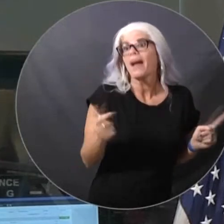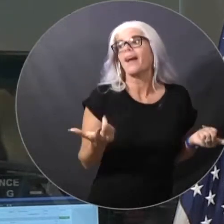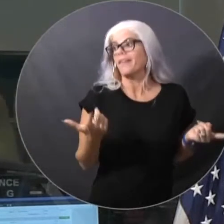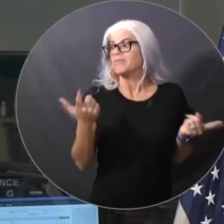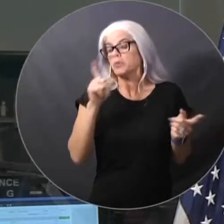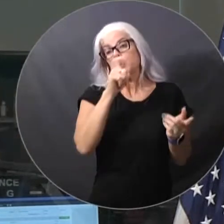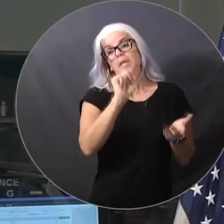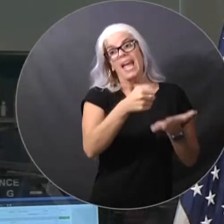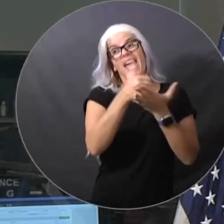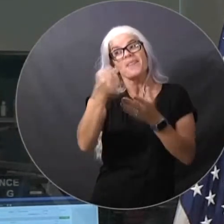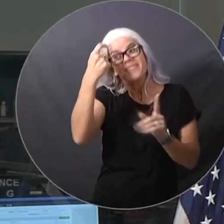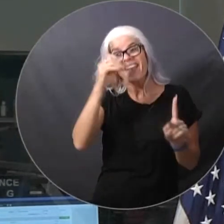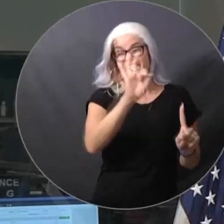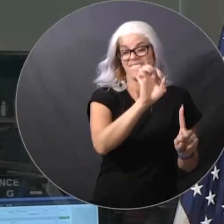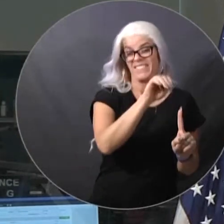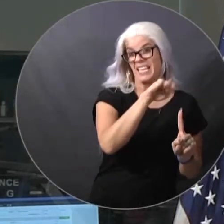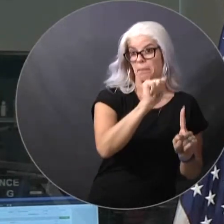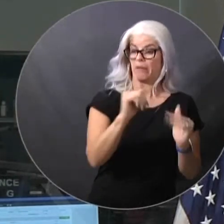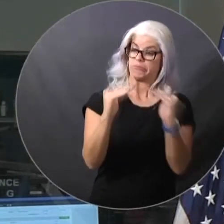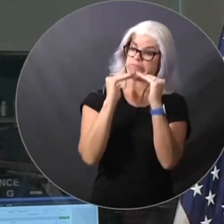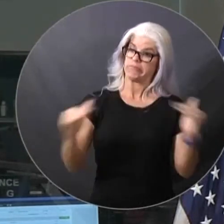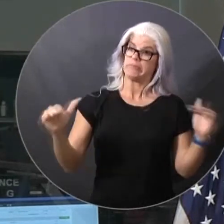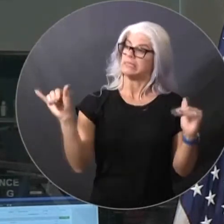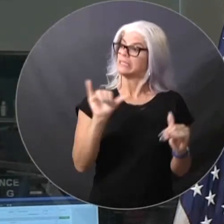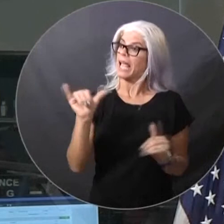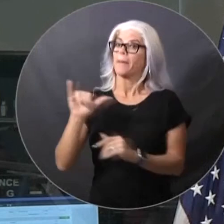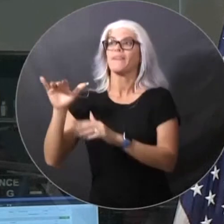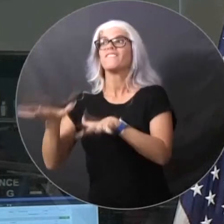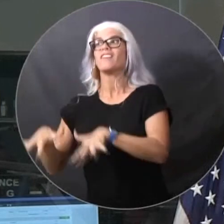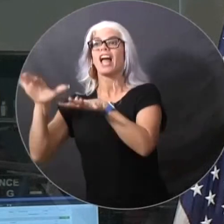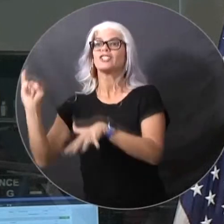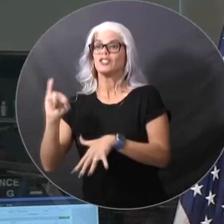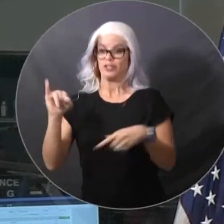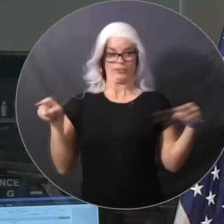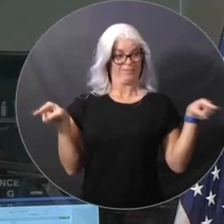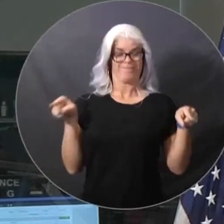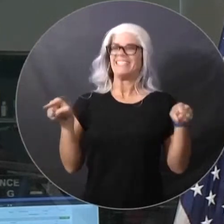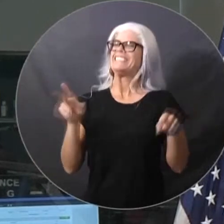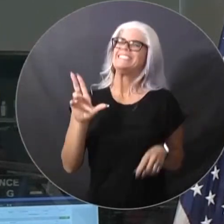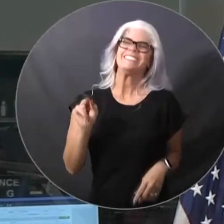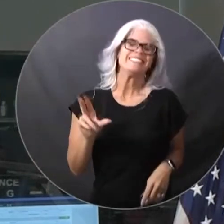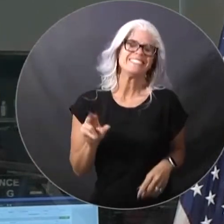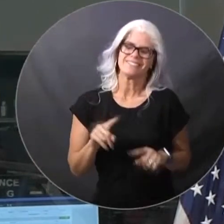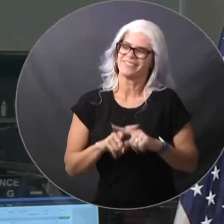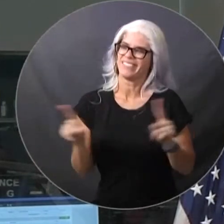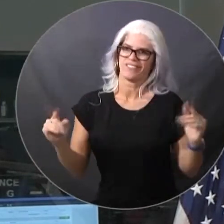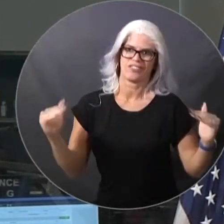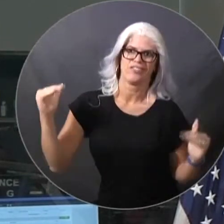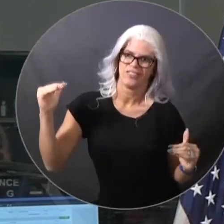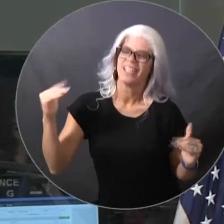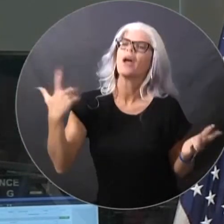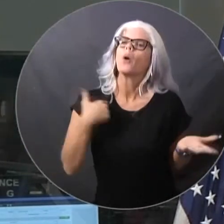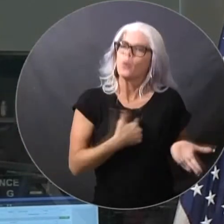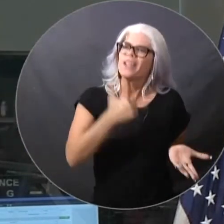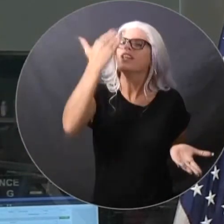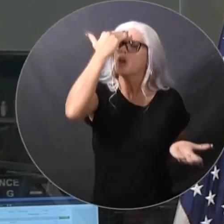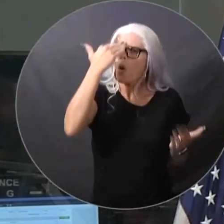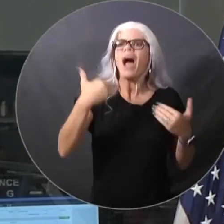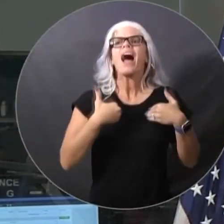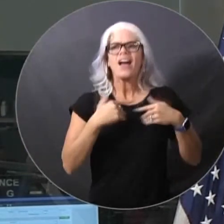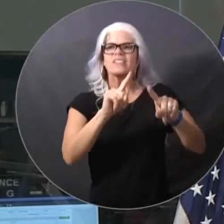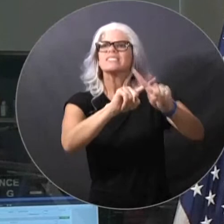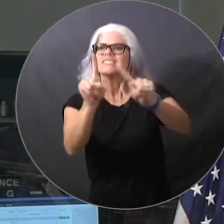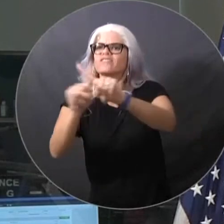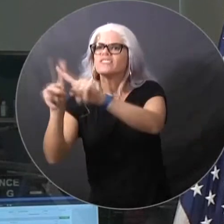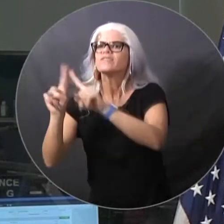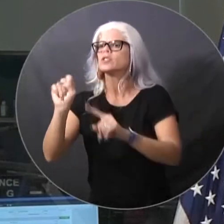is an issue that we're going to have to deal with. But I do think it will be something, because we deal with this in other storms across the country, including Florida. When you